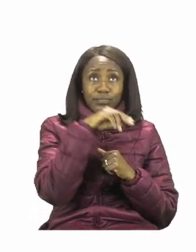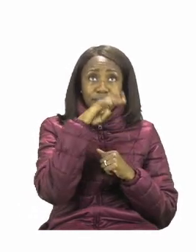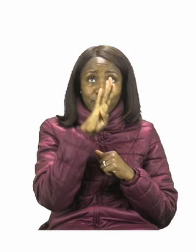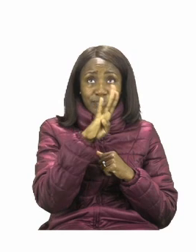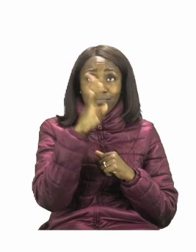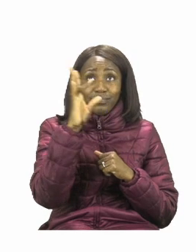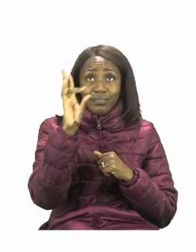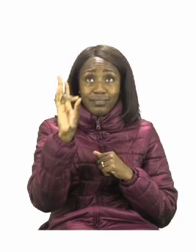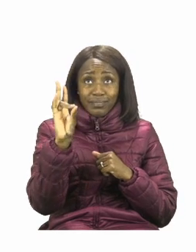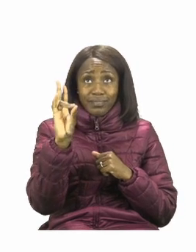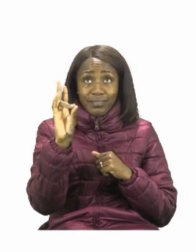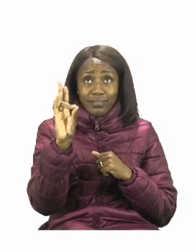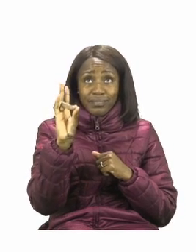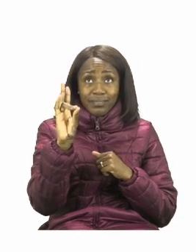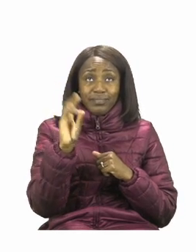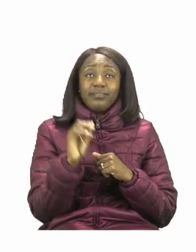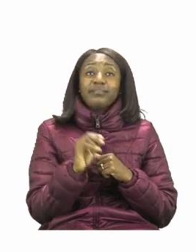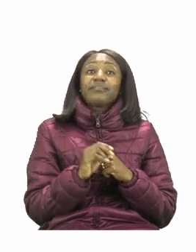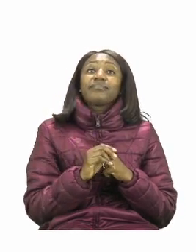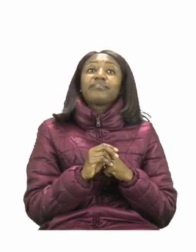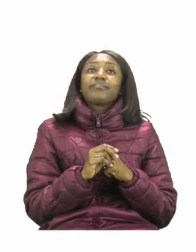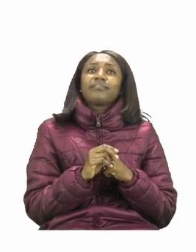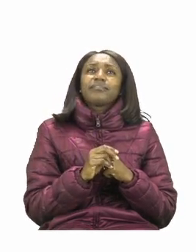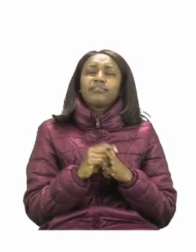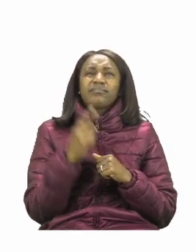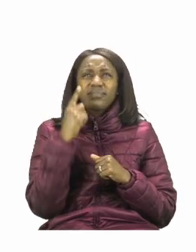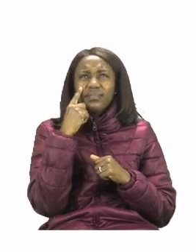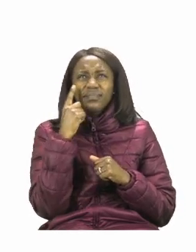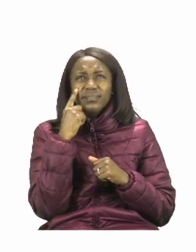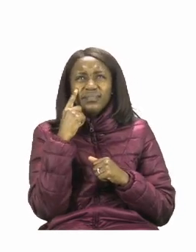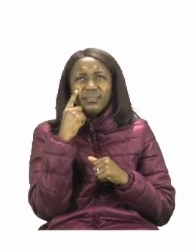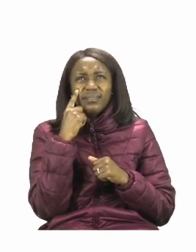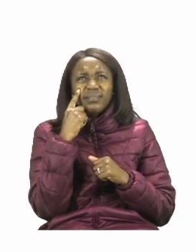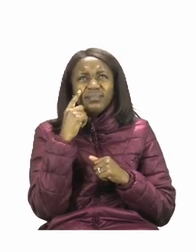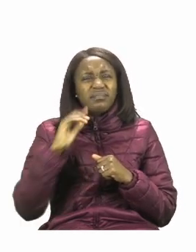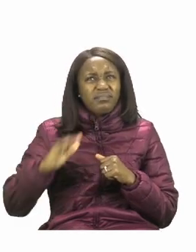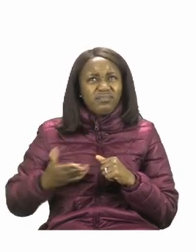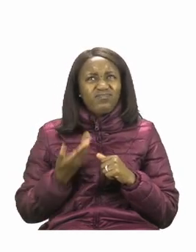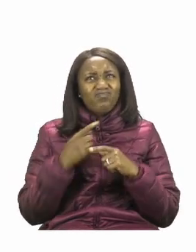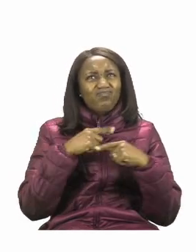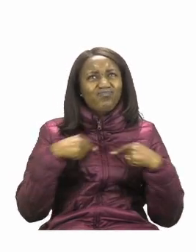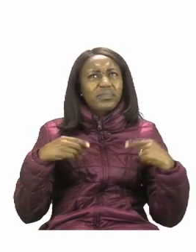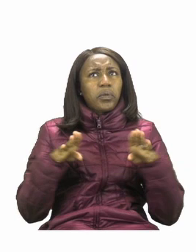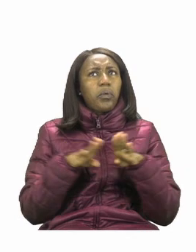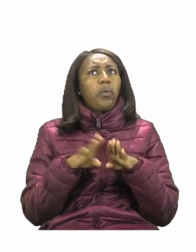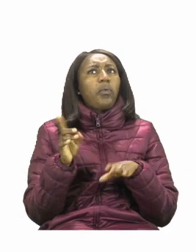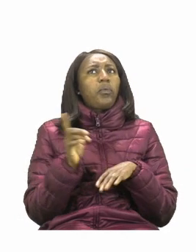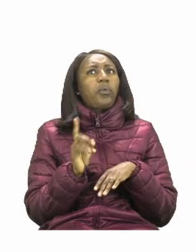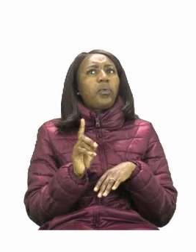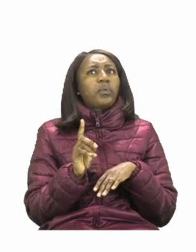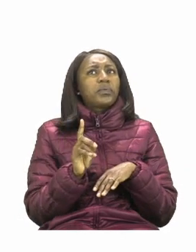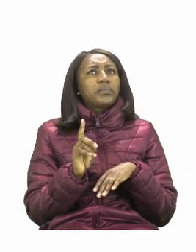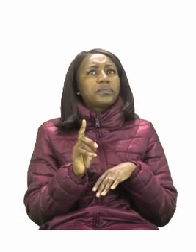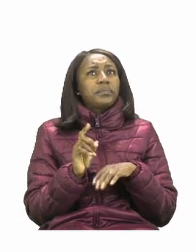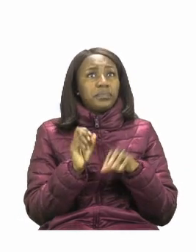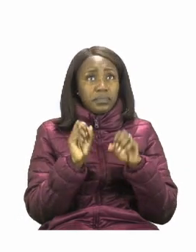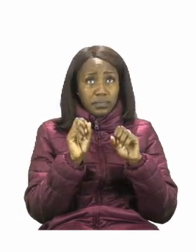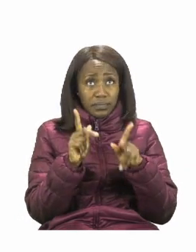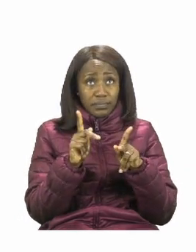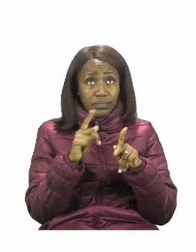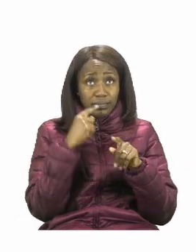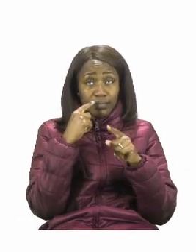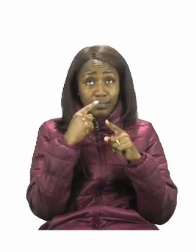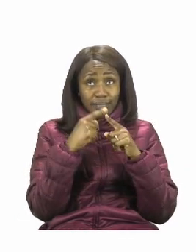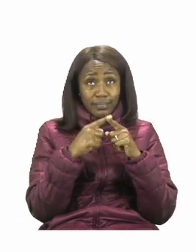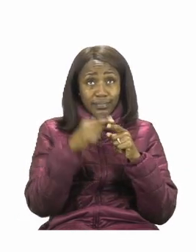247. Okay, let's see what do they want you to do. It says,